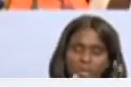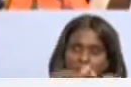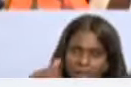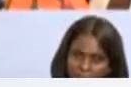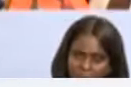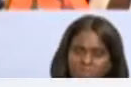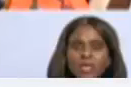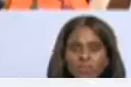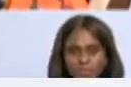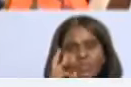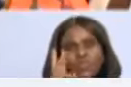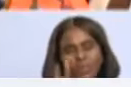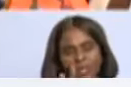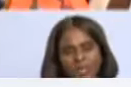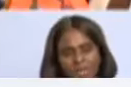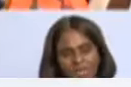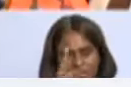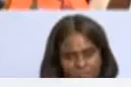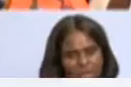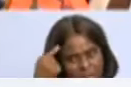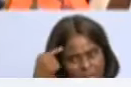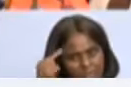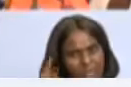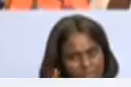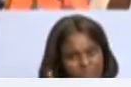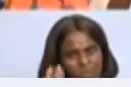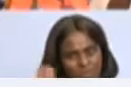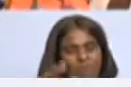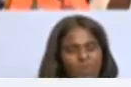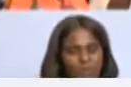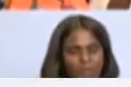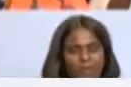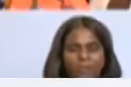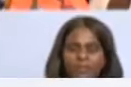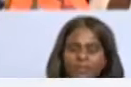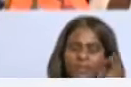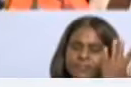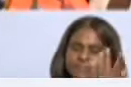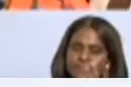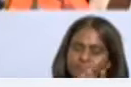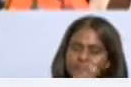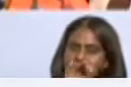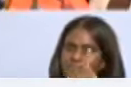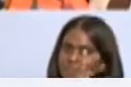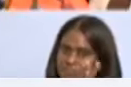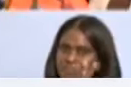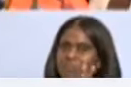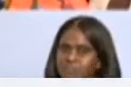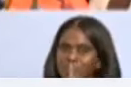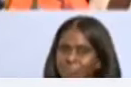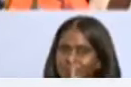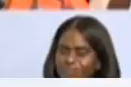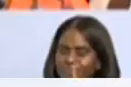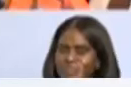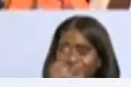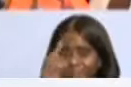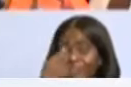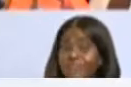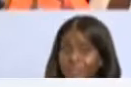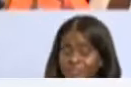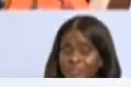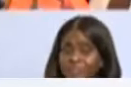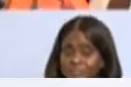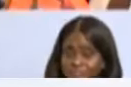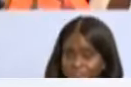supported. This is what this government is all about. Madam Speaker, the Enhanced Constituent Development Fund really, to me and to